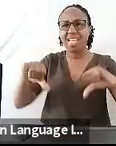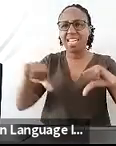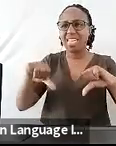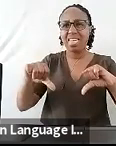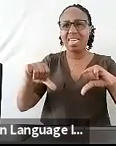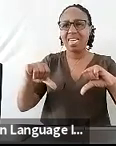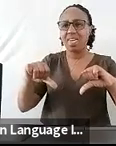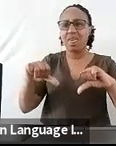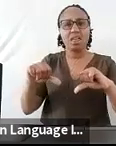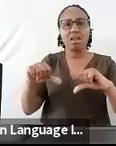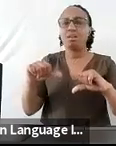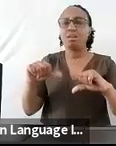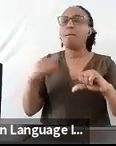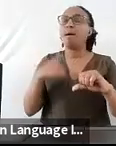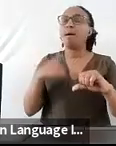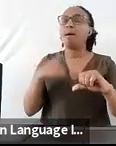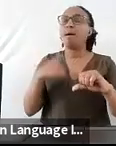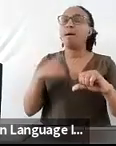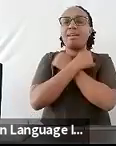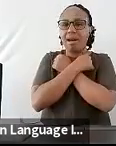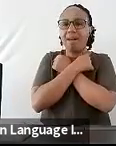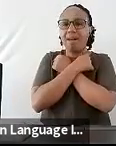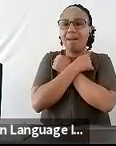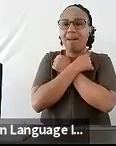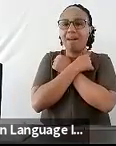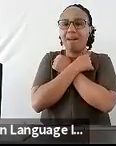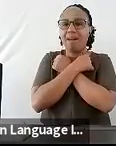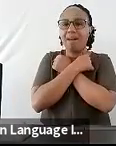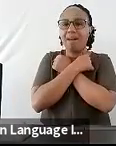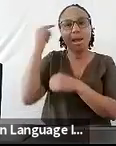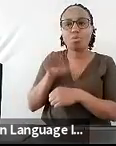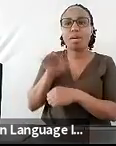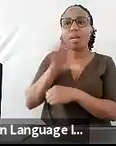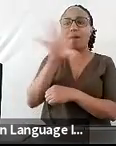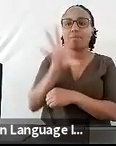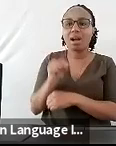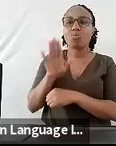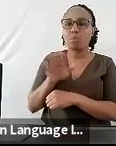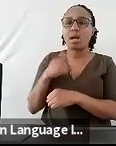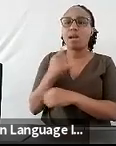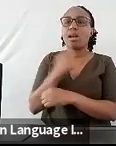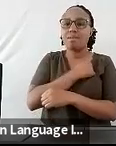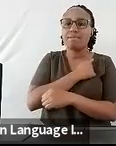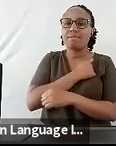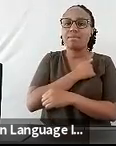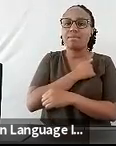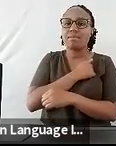I love it. And I love being a Black woman. I love being an African woman. So there are essays in there that are really just, I hope,